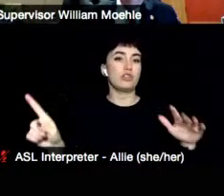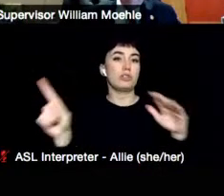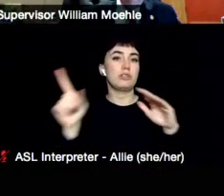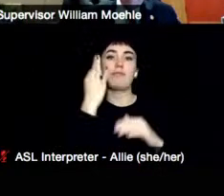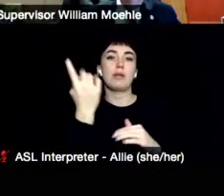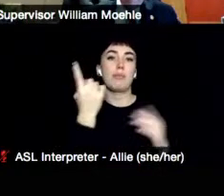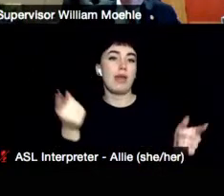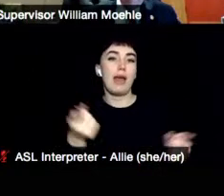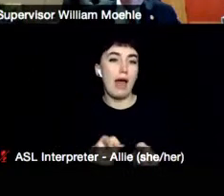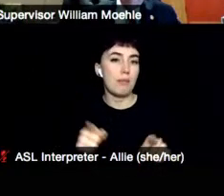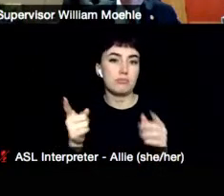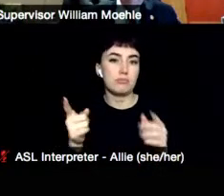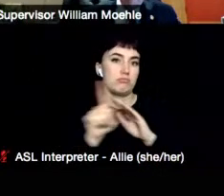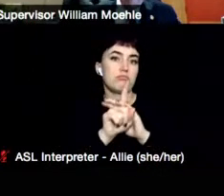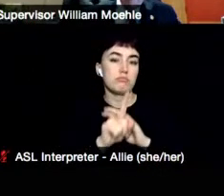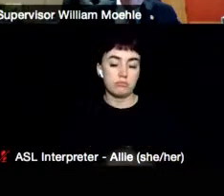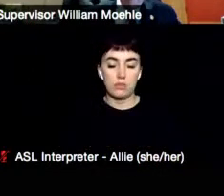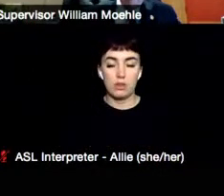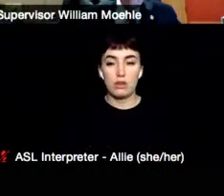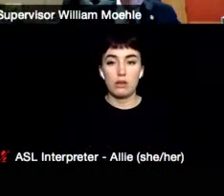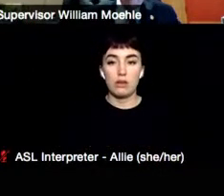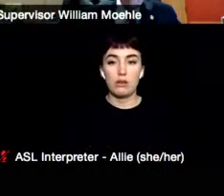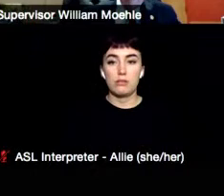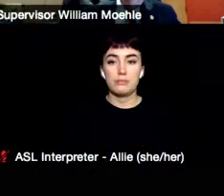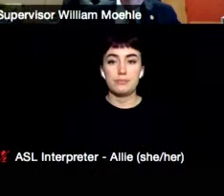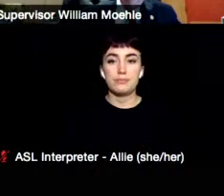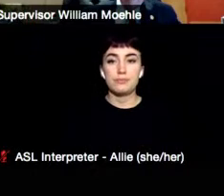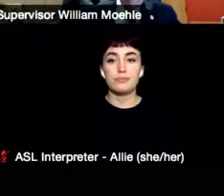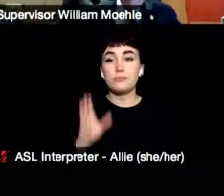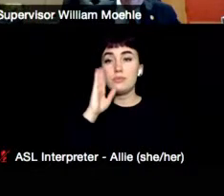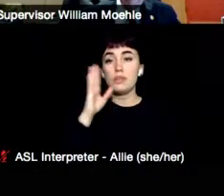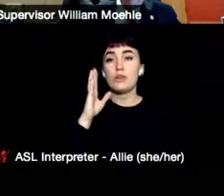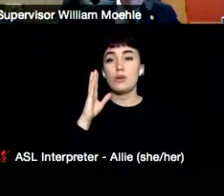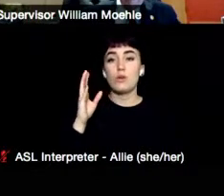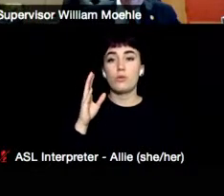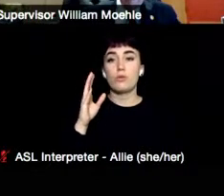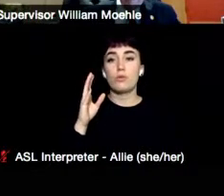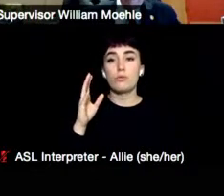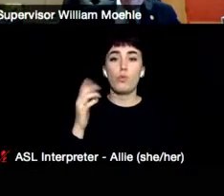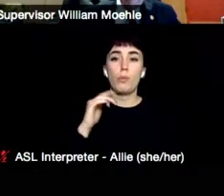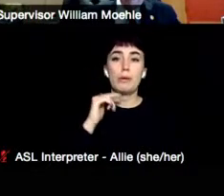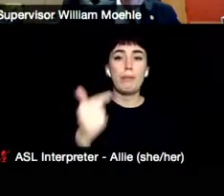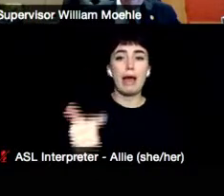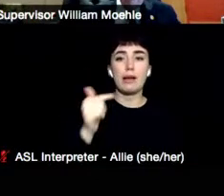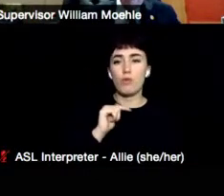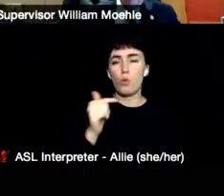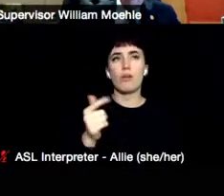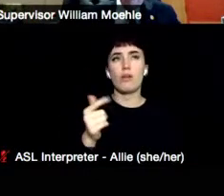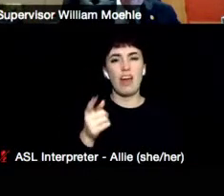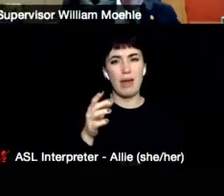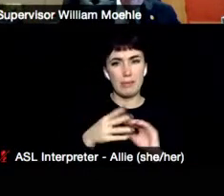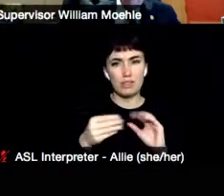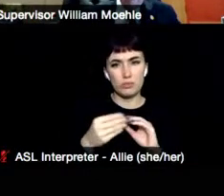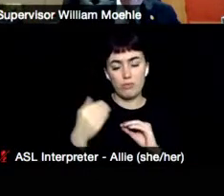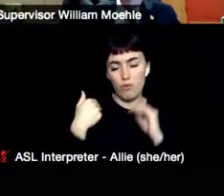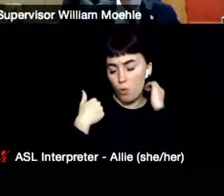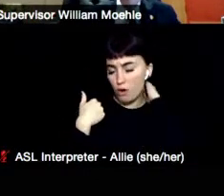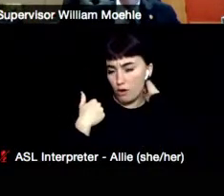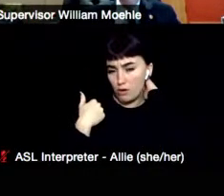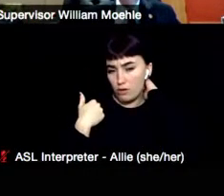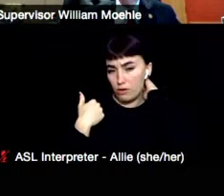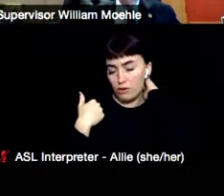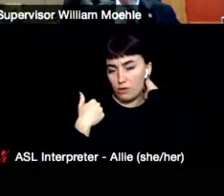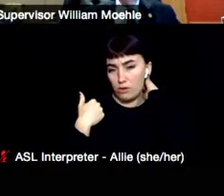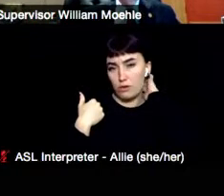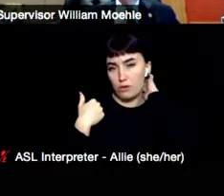And because we'll be back and forth in the area. I've said before, and the nature of